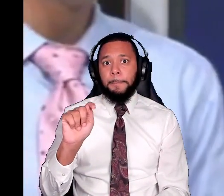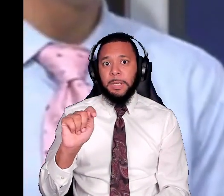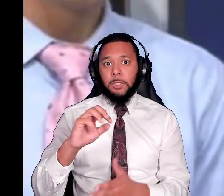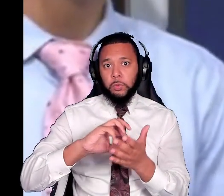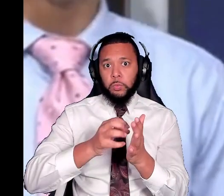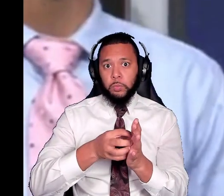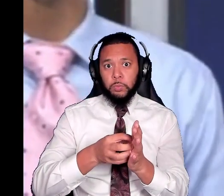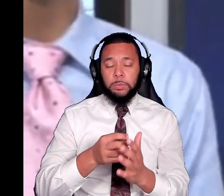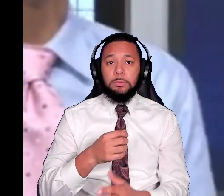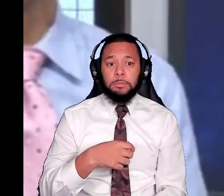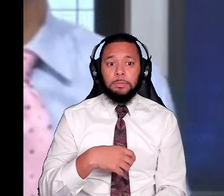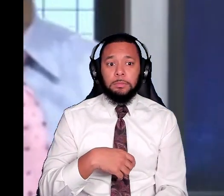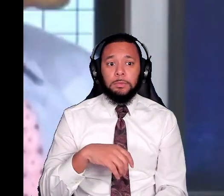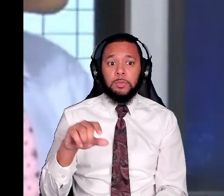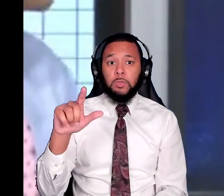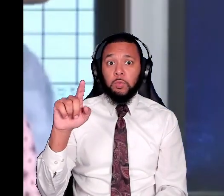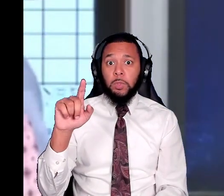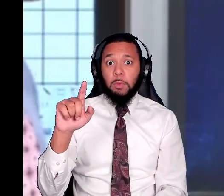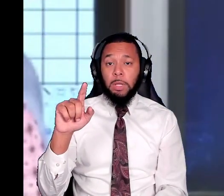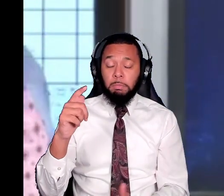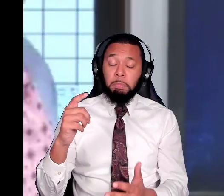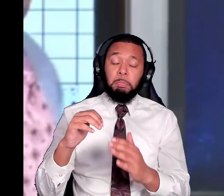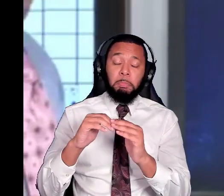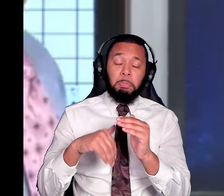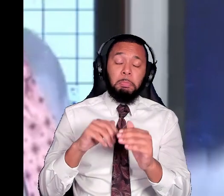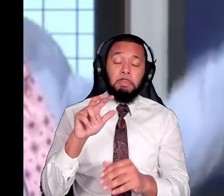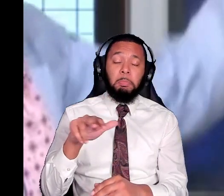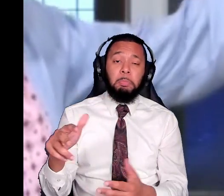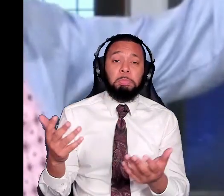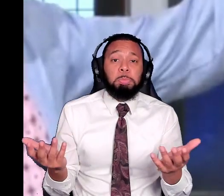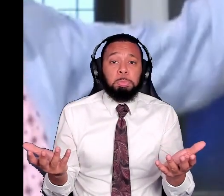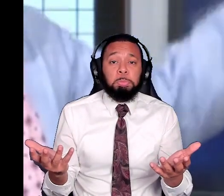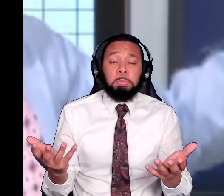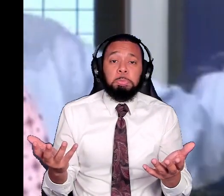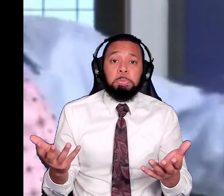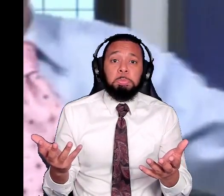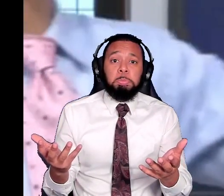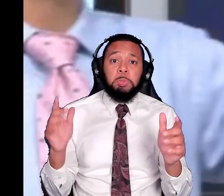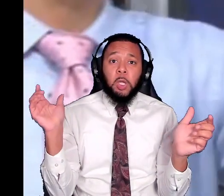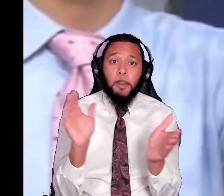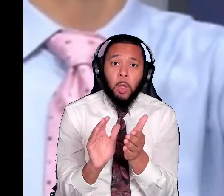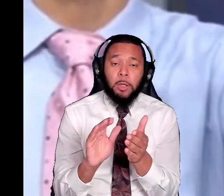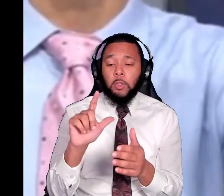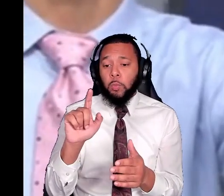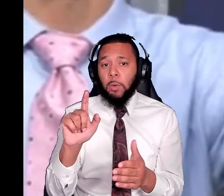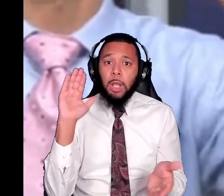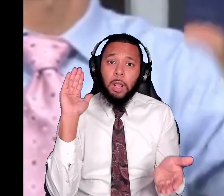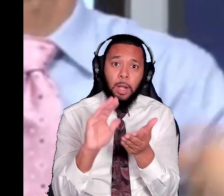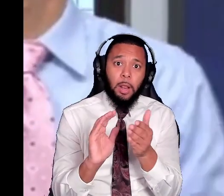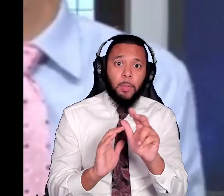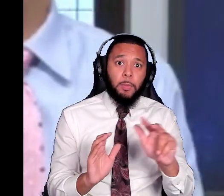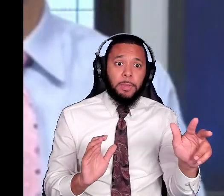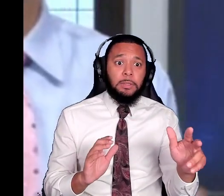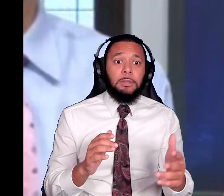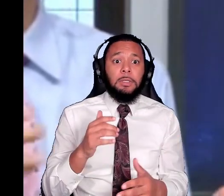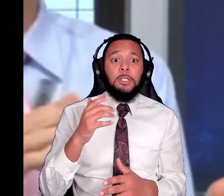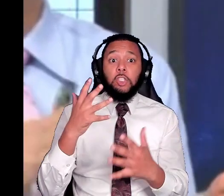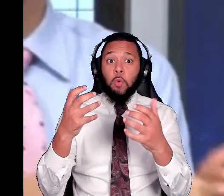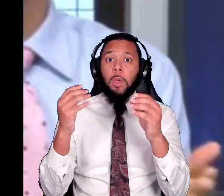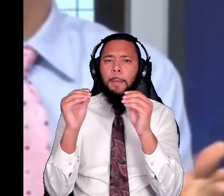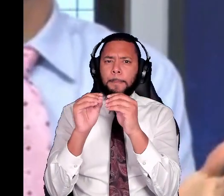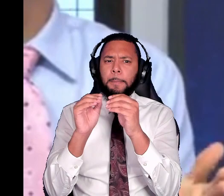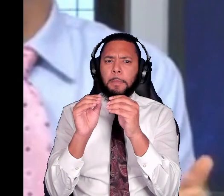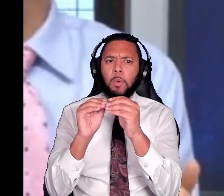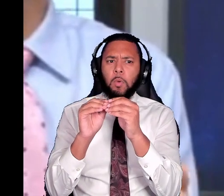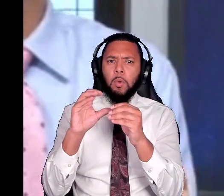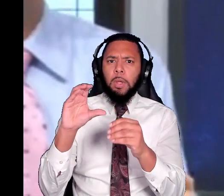21 is less than 33. That makes sense. She sold more Caramel Delights because they had a higher profit margins and she was